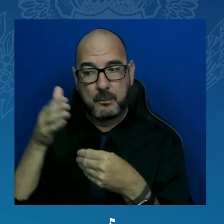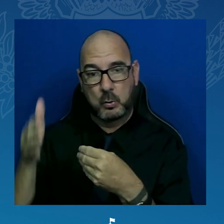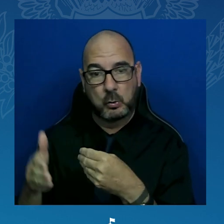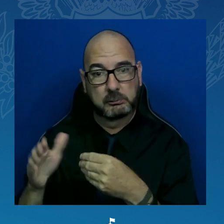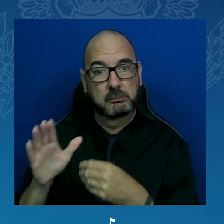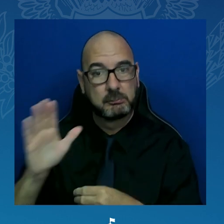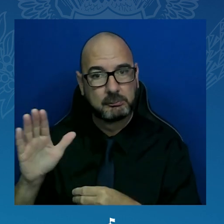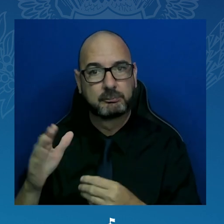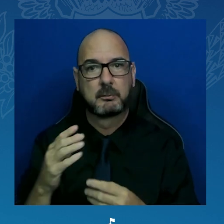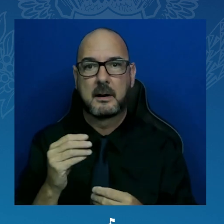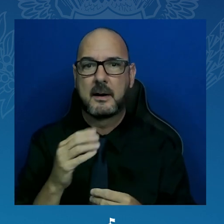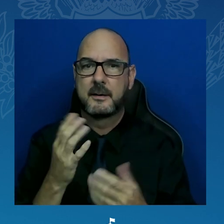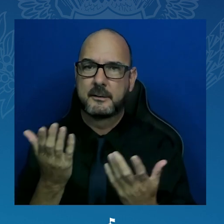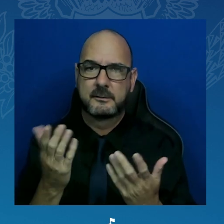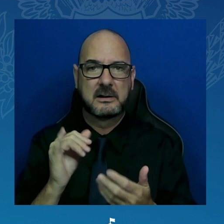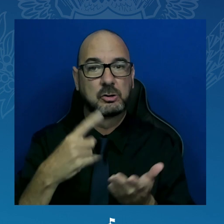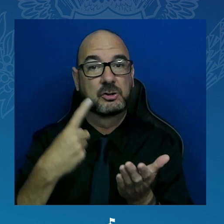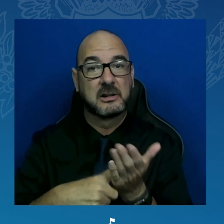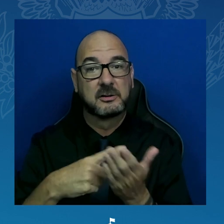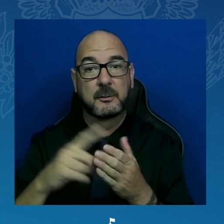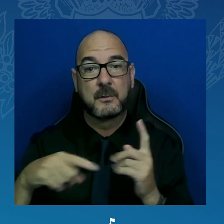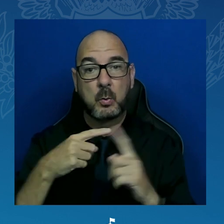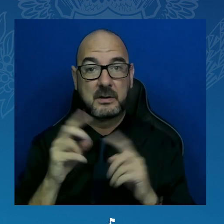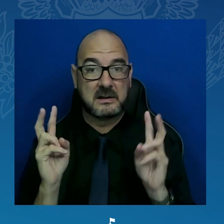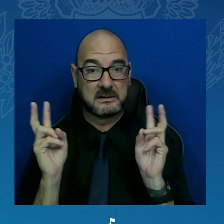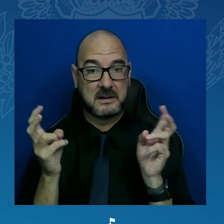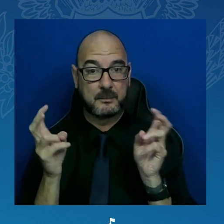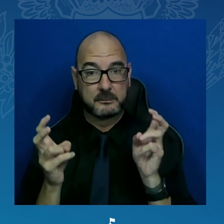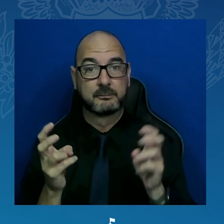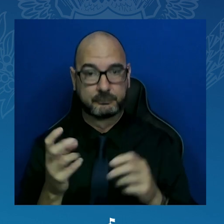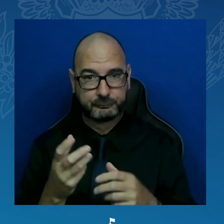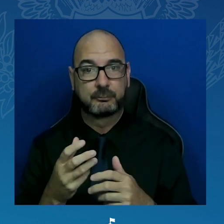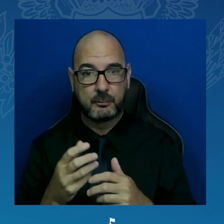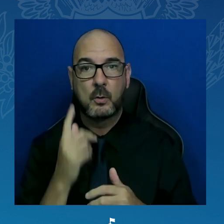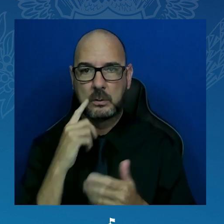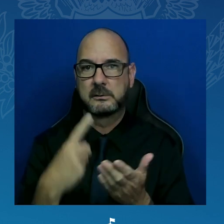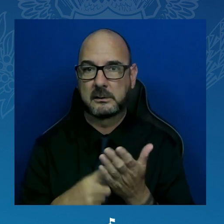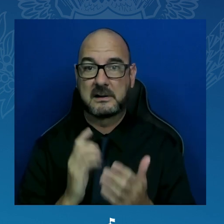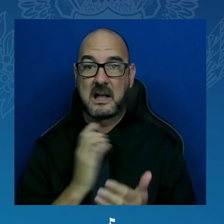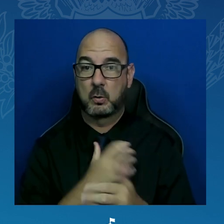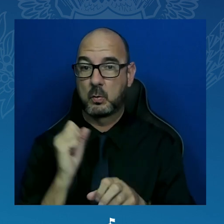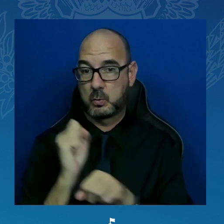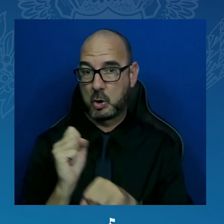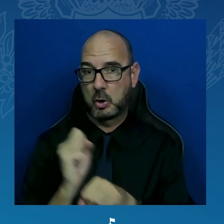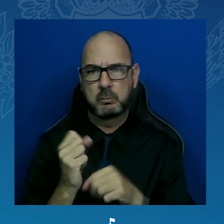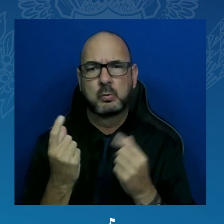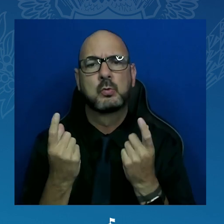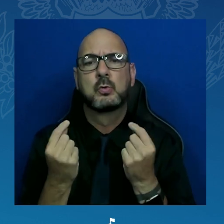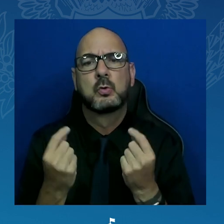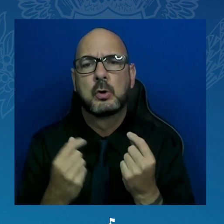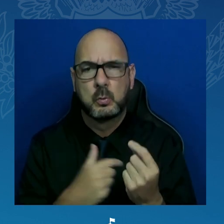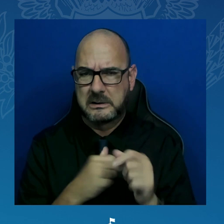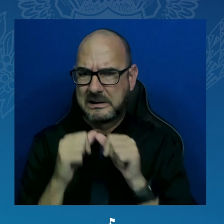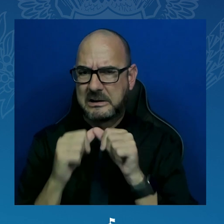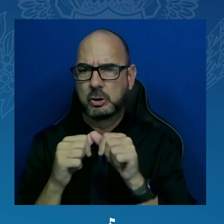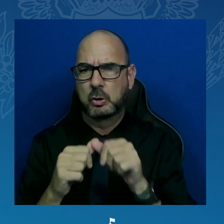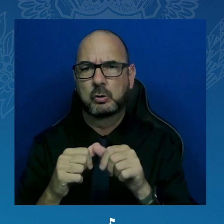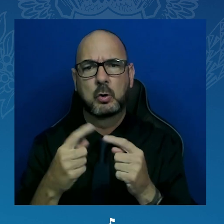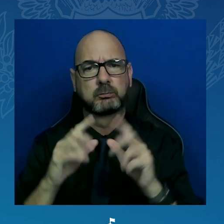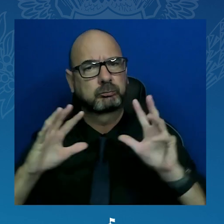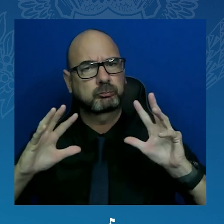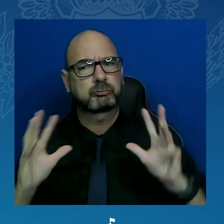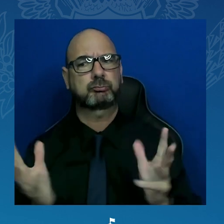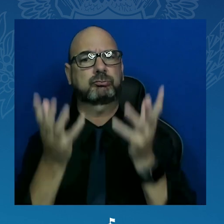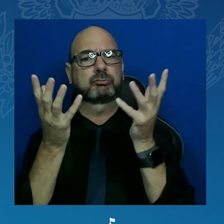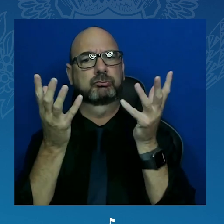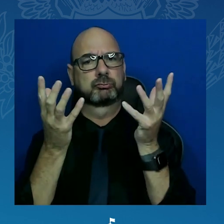In addition today to the discussion about those topics, we will discuss our work and our continuing work to promote an integrated